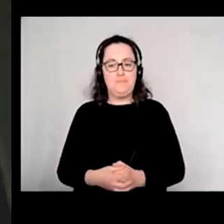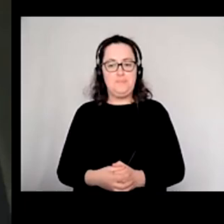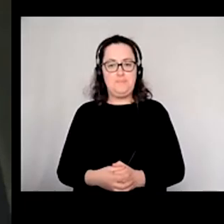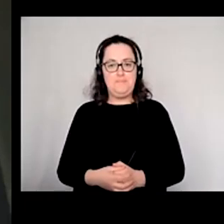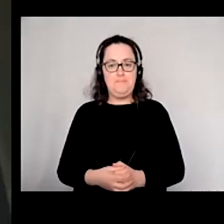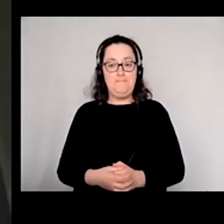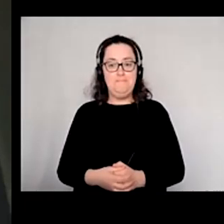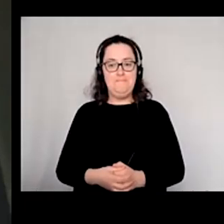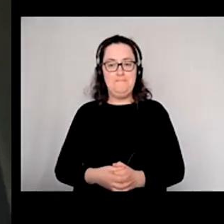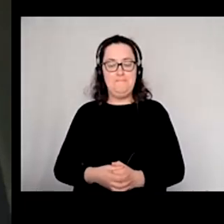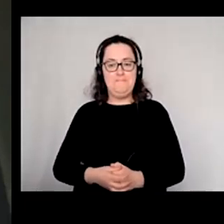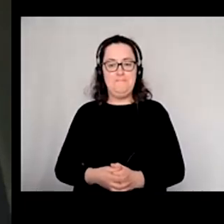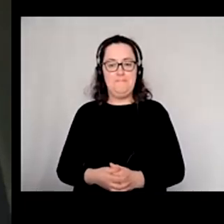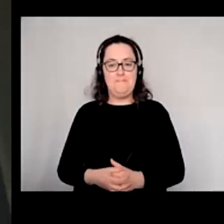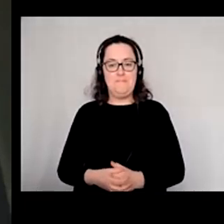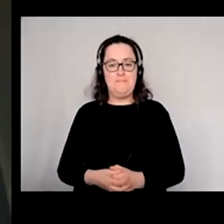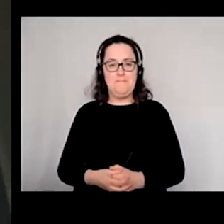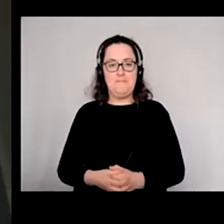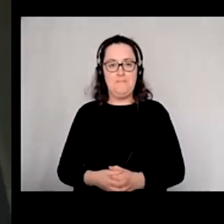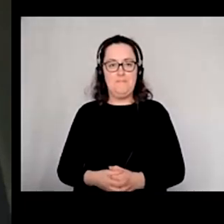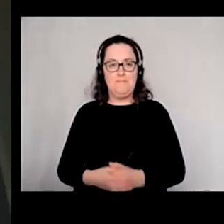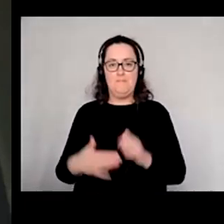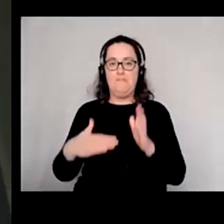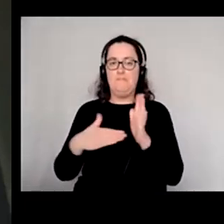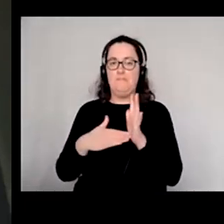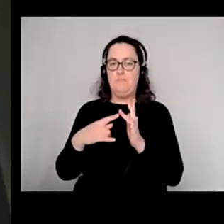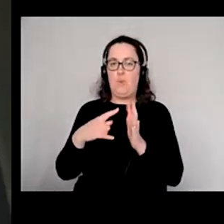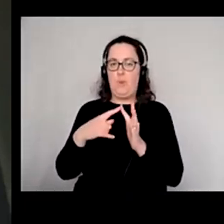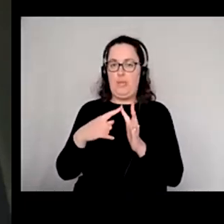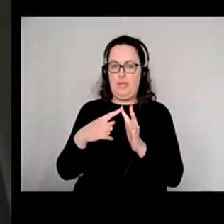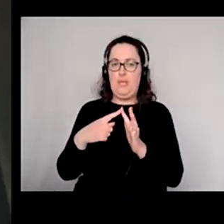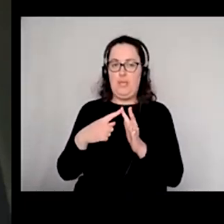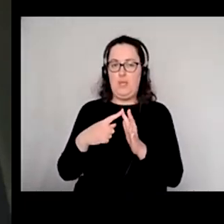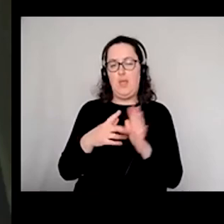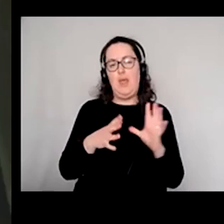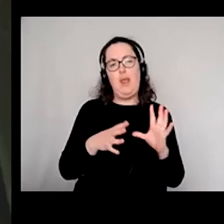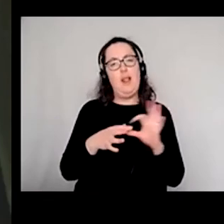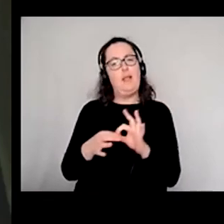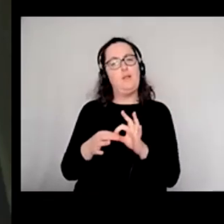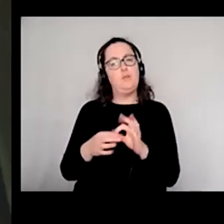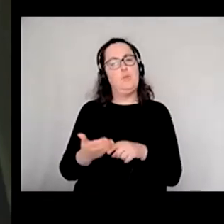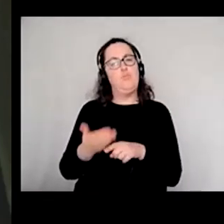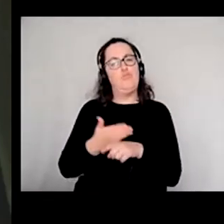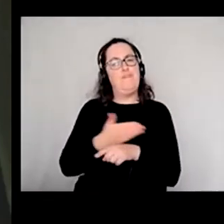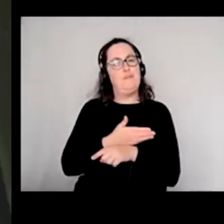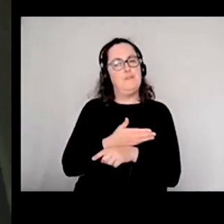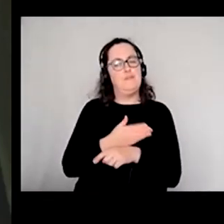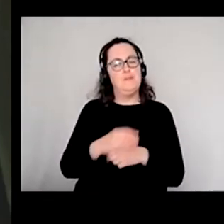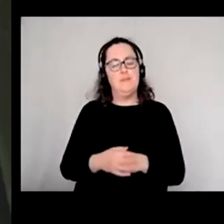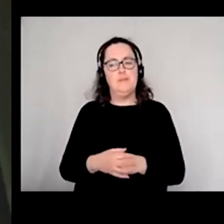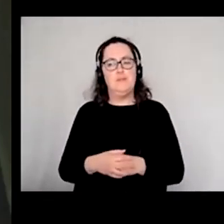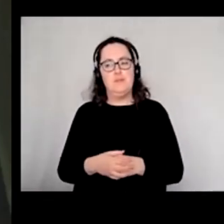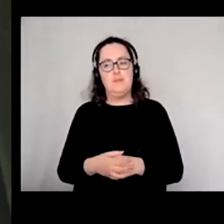Tony? Yeah, Zoe. I think it also relates to the other question as well that we just talked about.